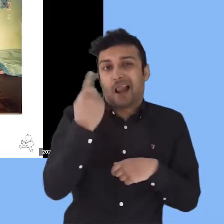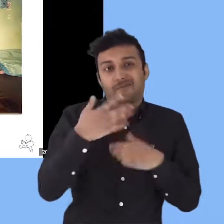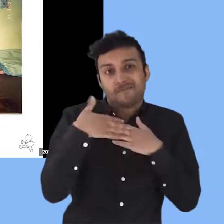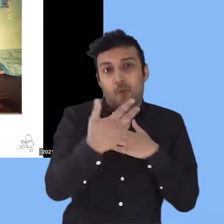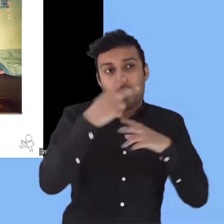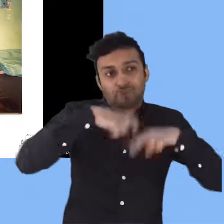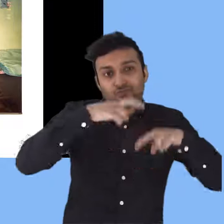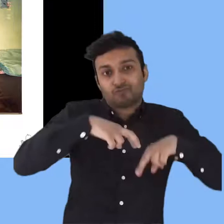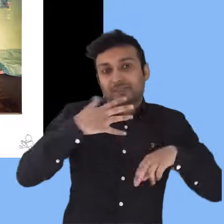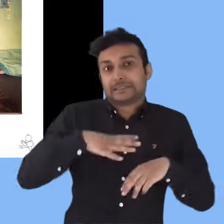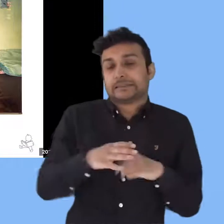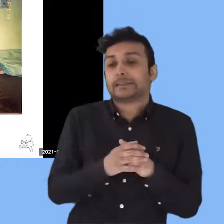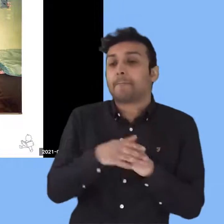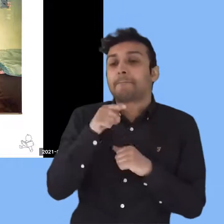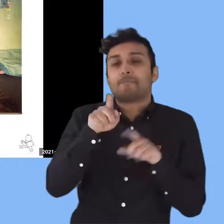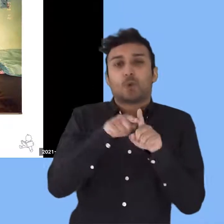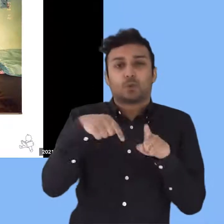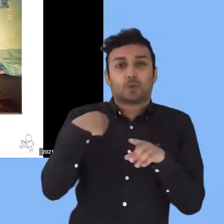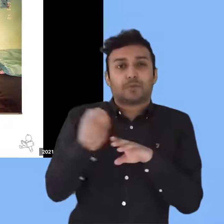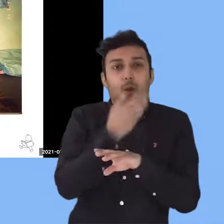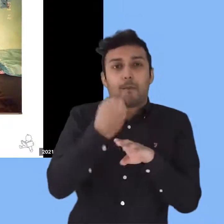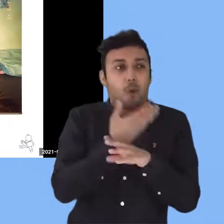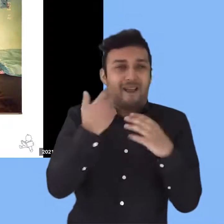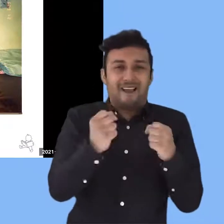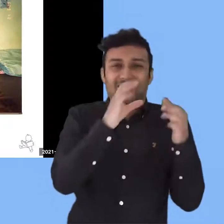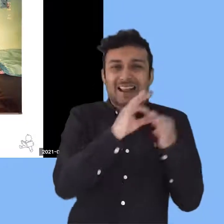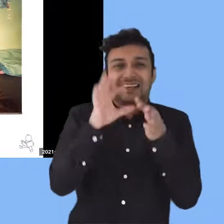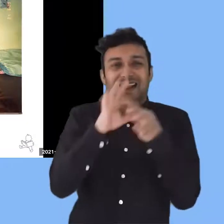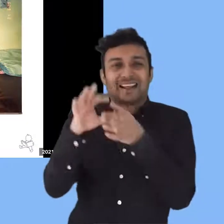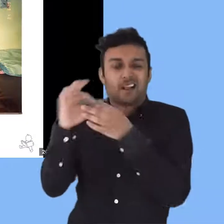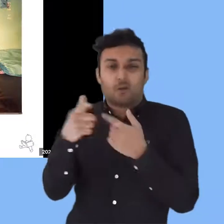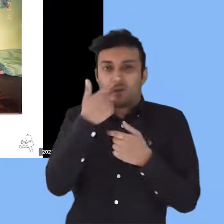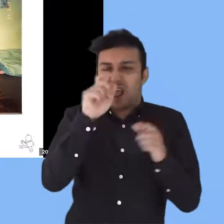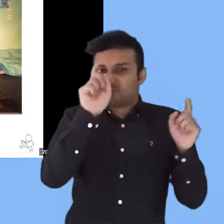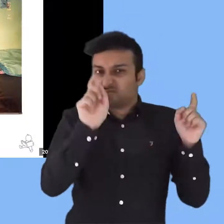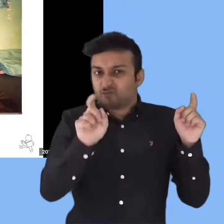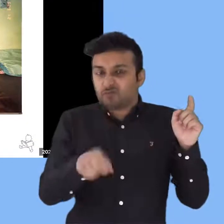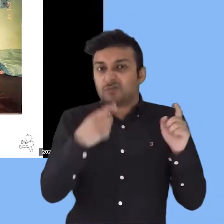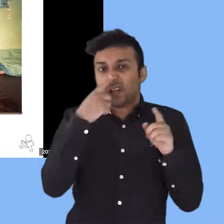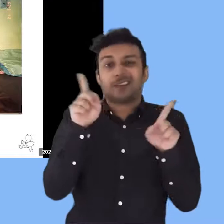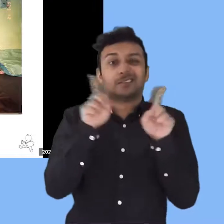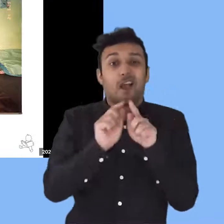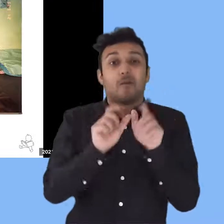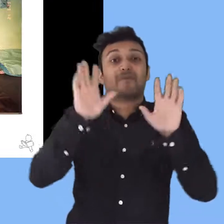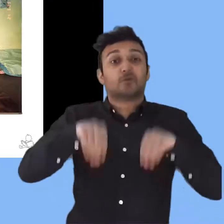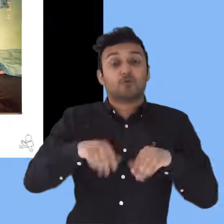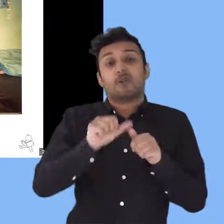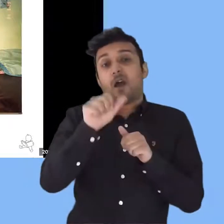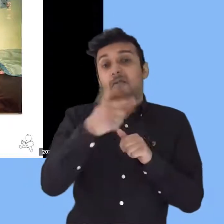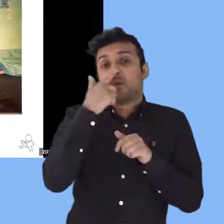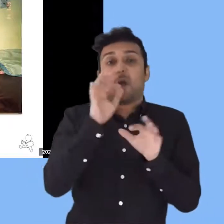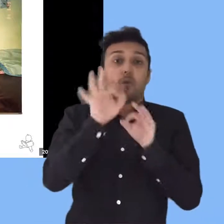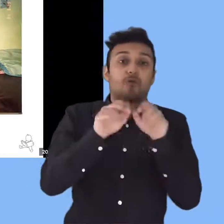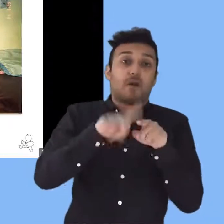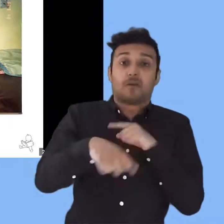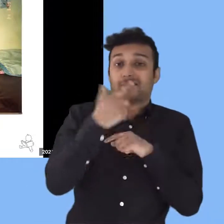fine. There's additional links throughout my slides as well, and there's time for questions and comments, as Liz and Jules said earlier. So I'm really happy